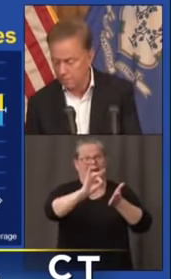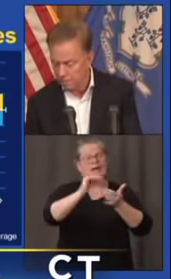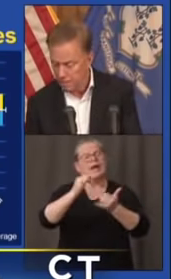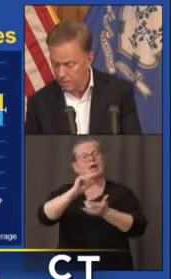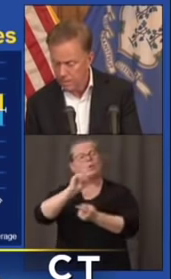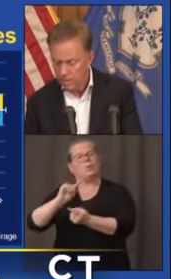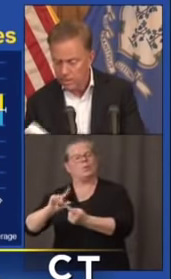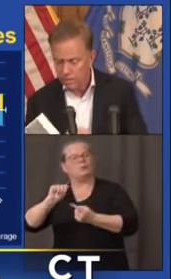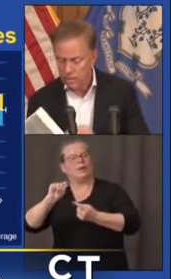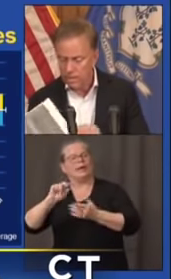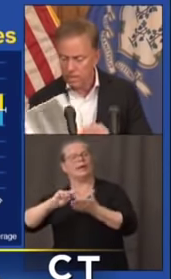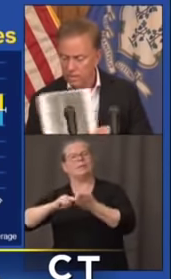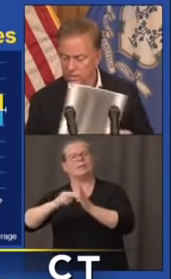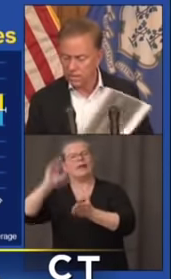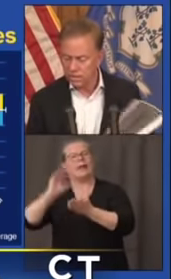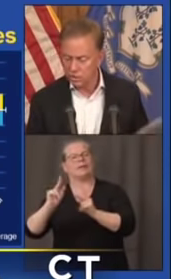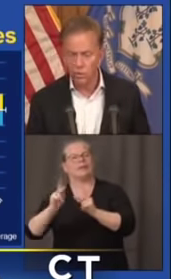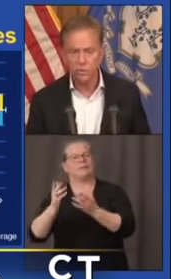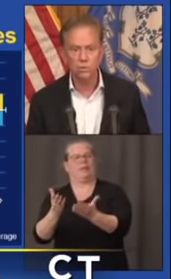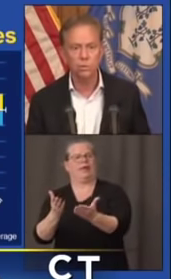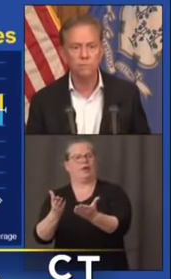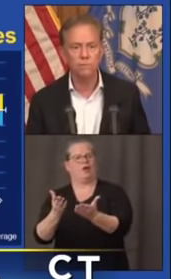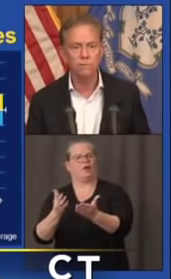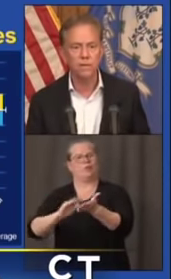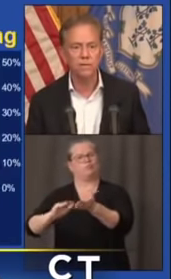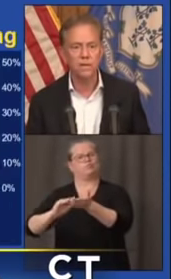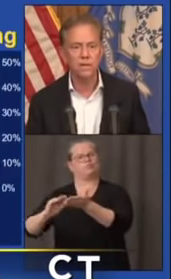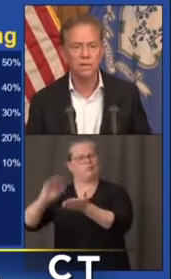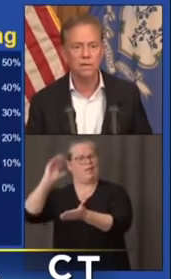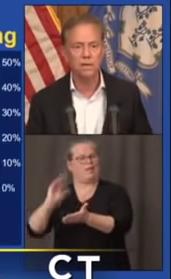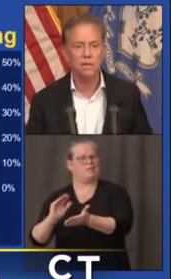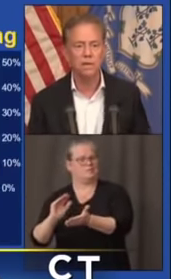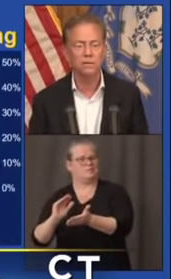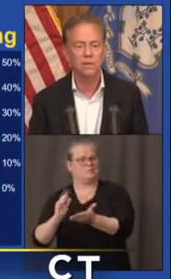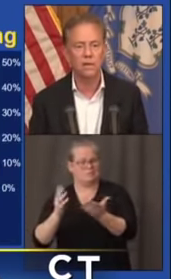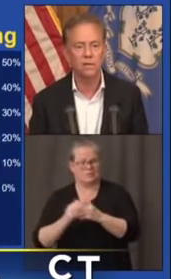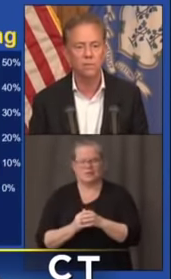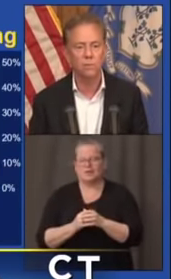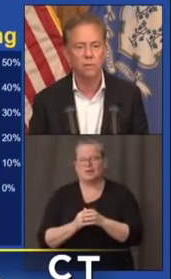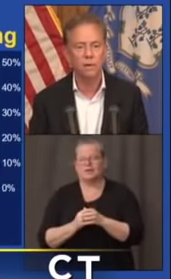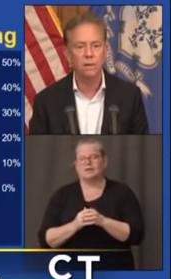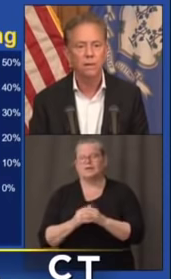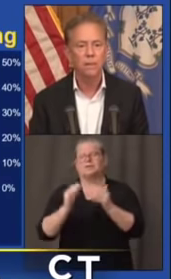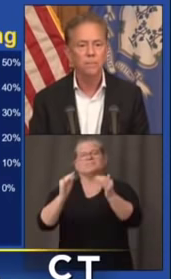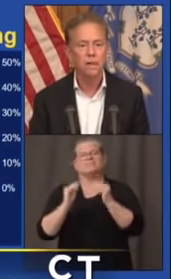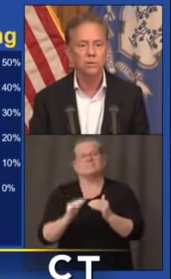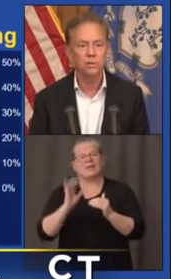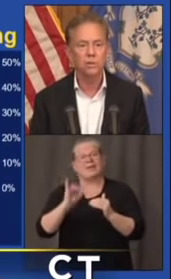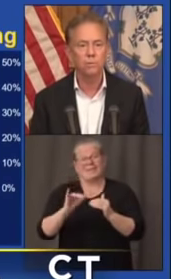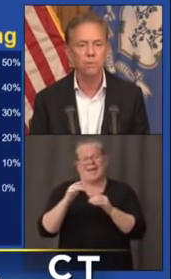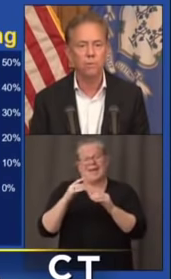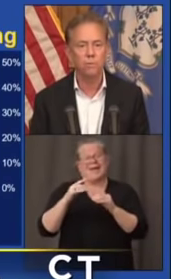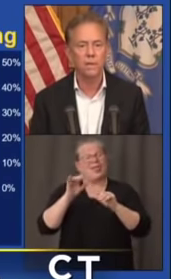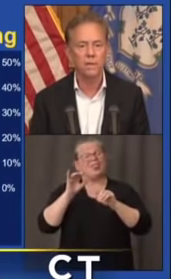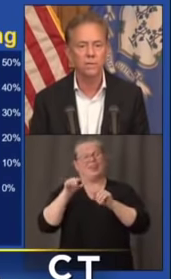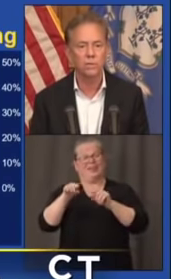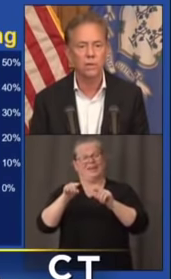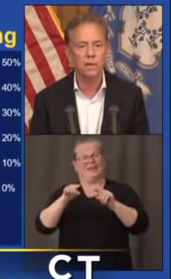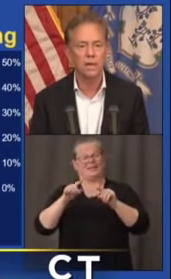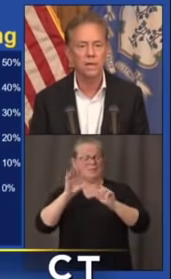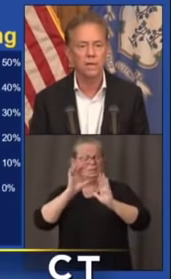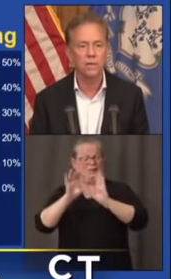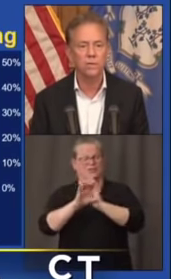bit. The next chart sort of reflects that in a slightly different way. I've showed it before, but I'd like to